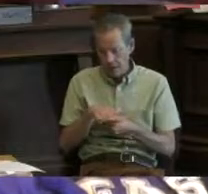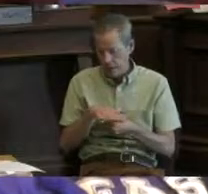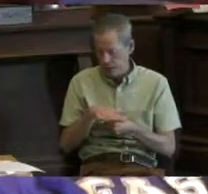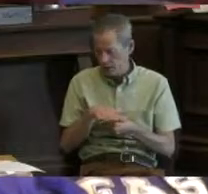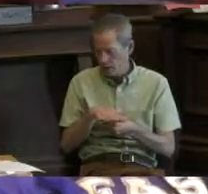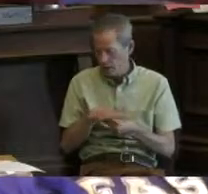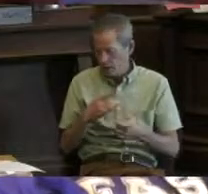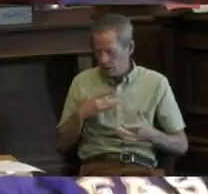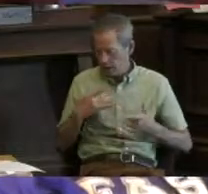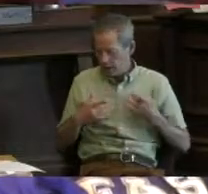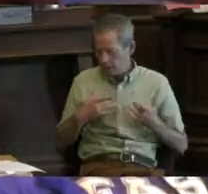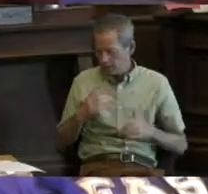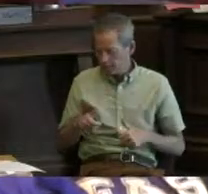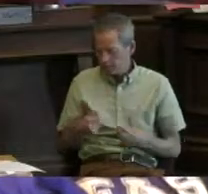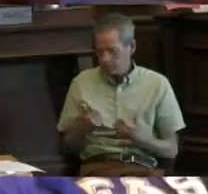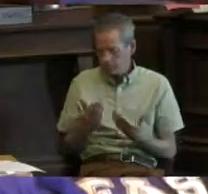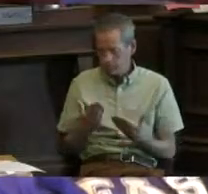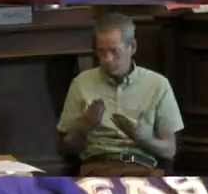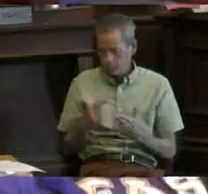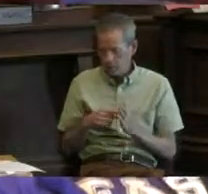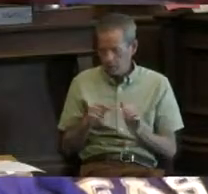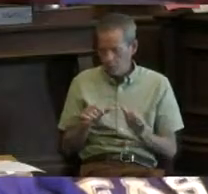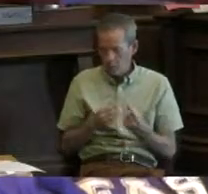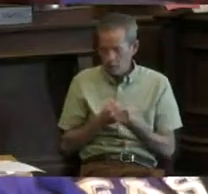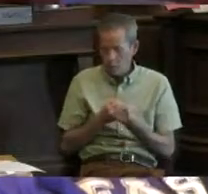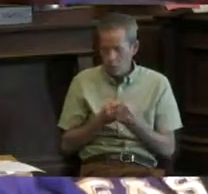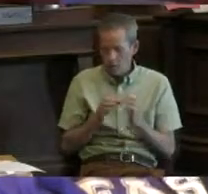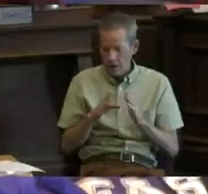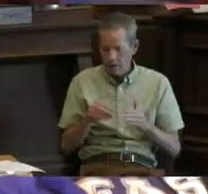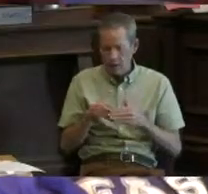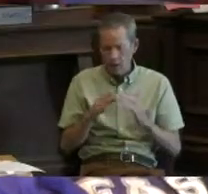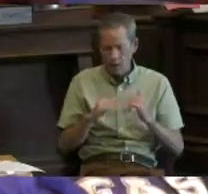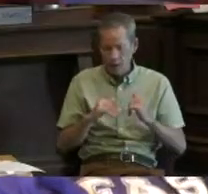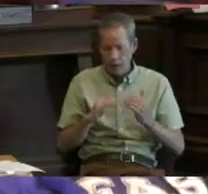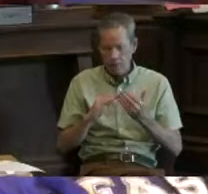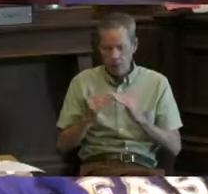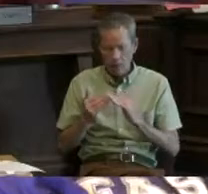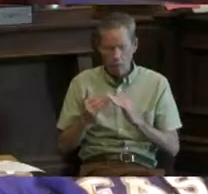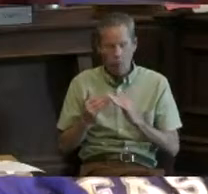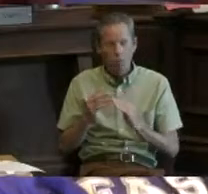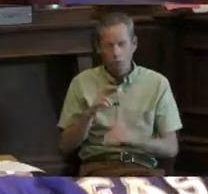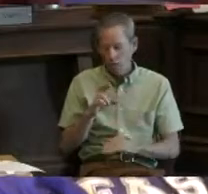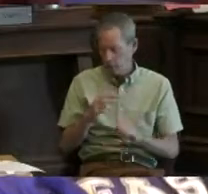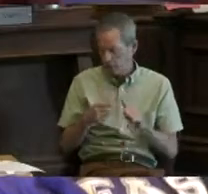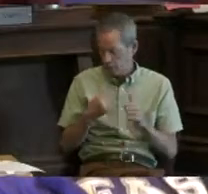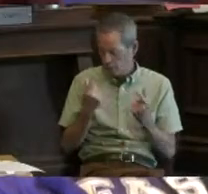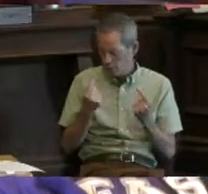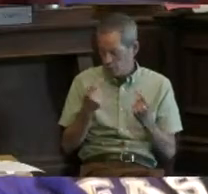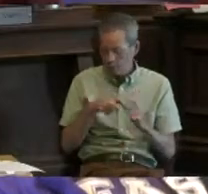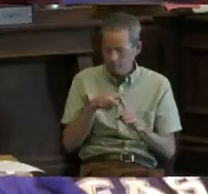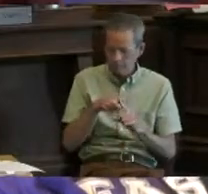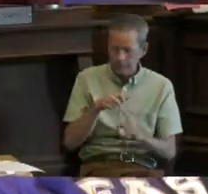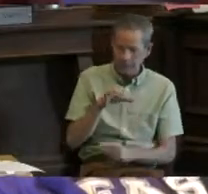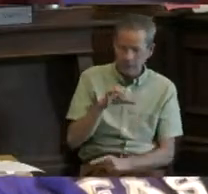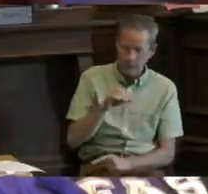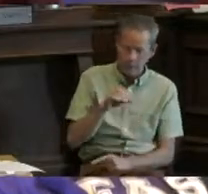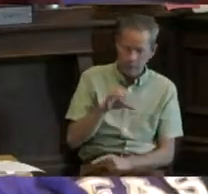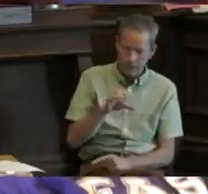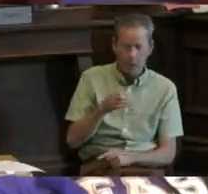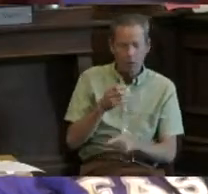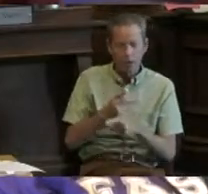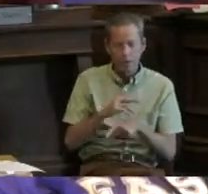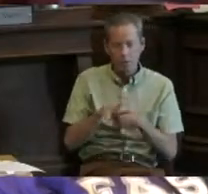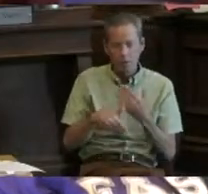were excited to provide affordable and supportive housing in downtown Rochester. And the first thing we did was we went to the COC, which keeps all the